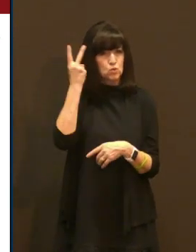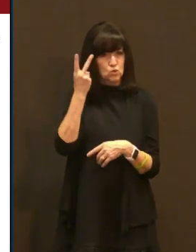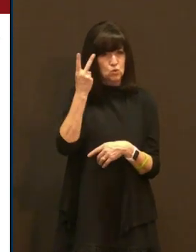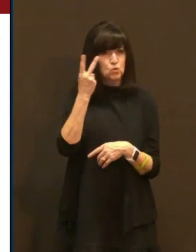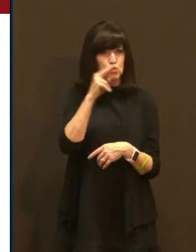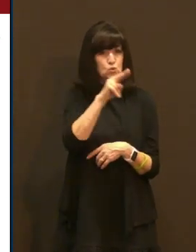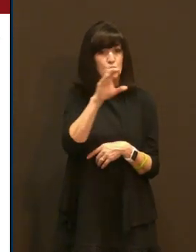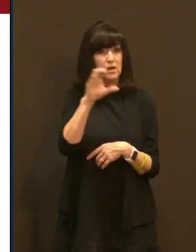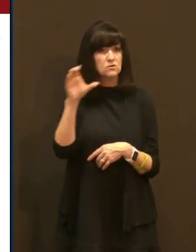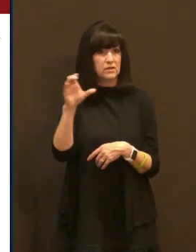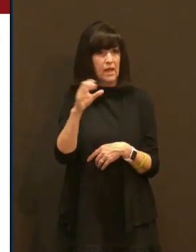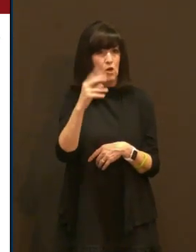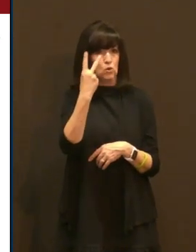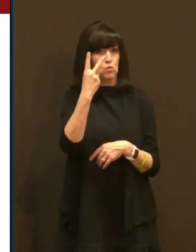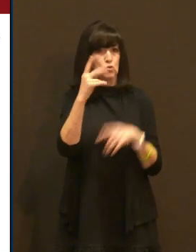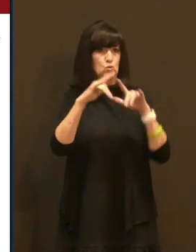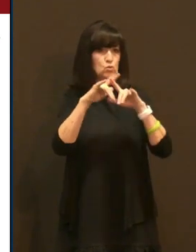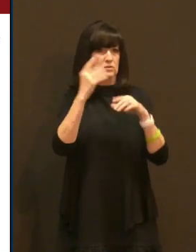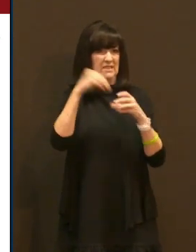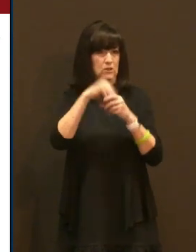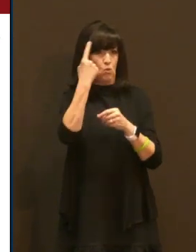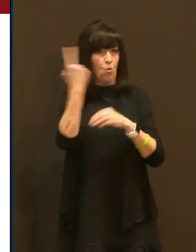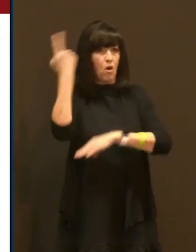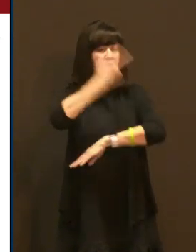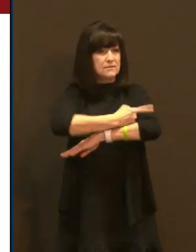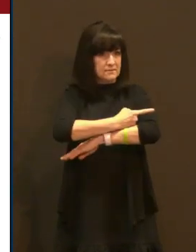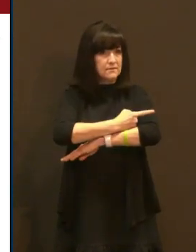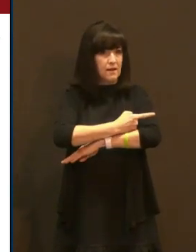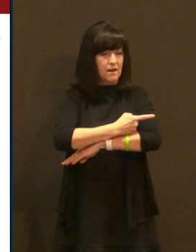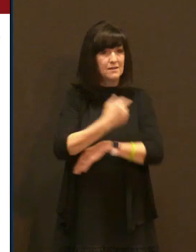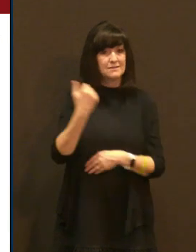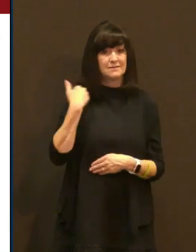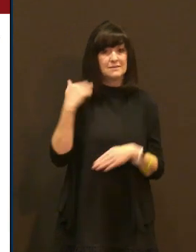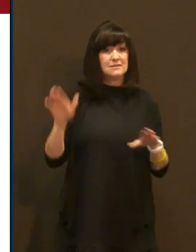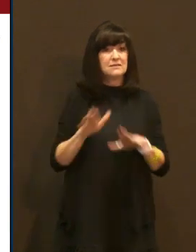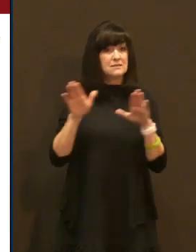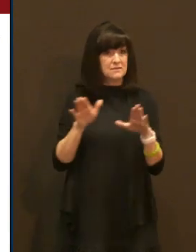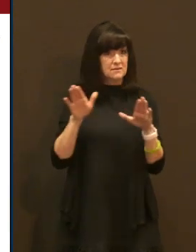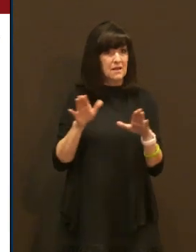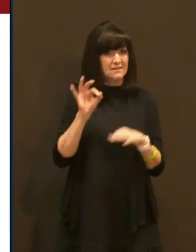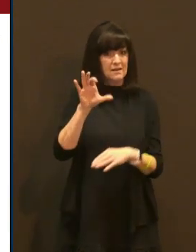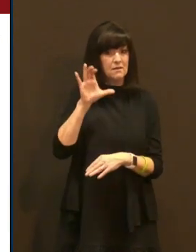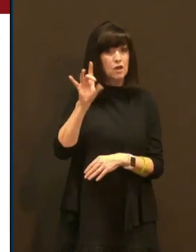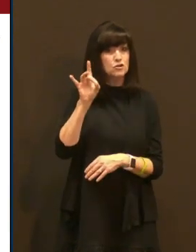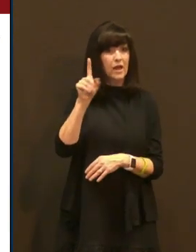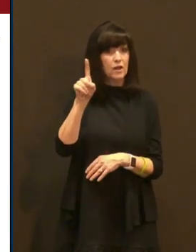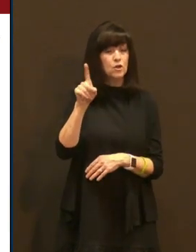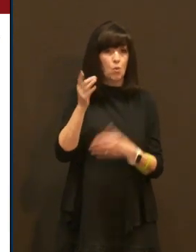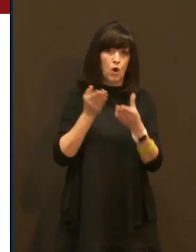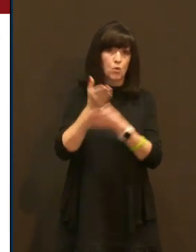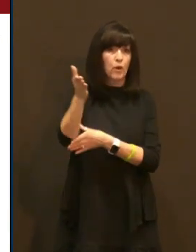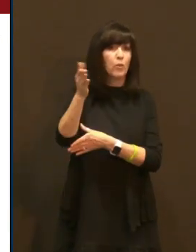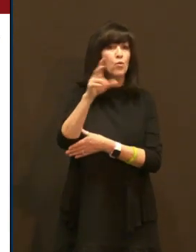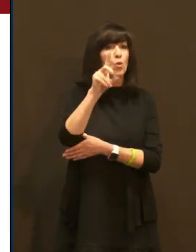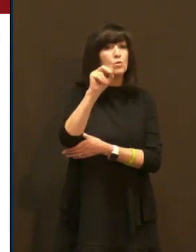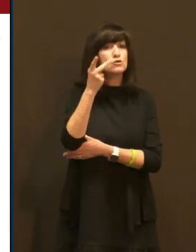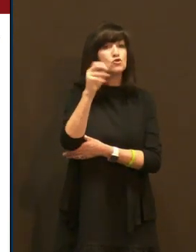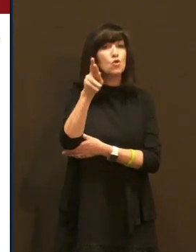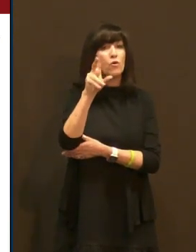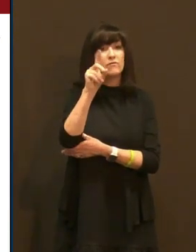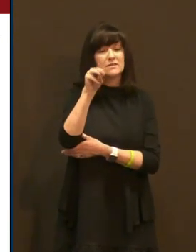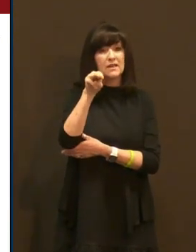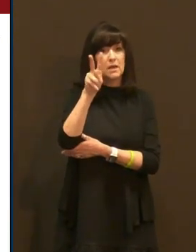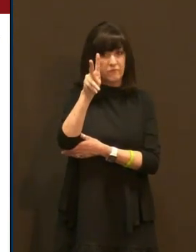Sunday of a holiday weekend, we were able to get 981 people to go through the Dover DMV to get tested. So